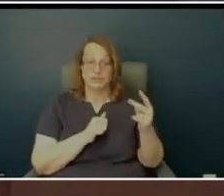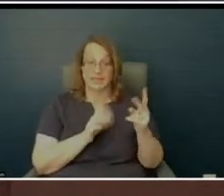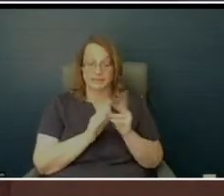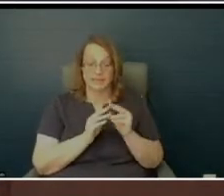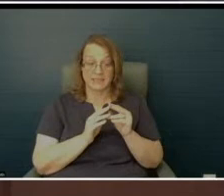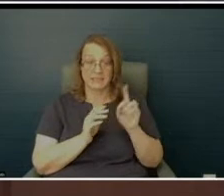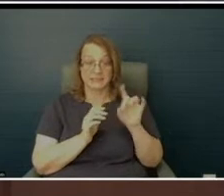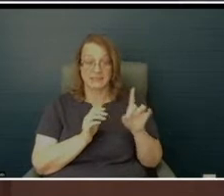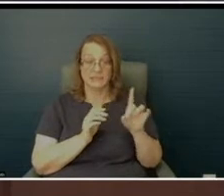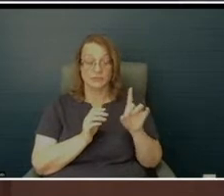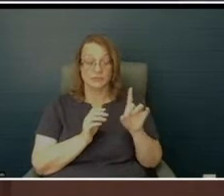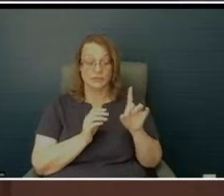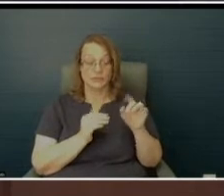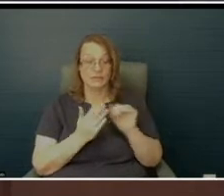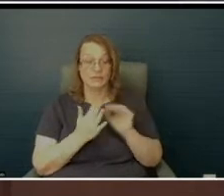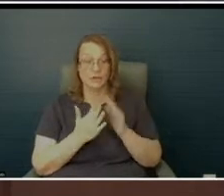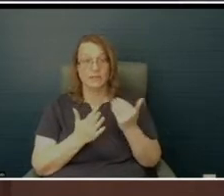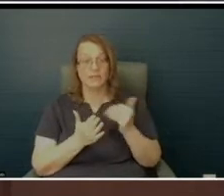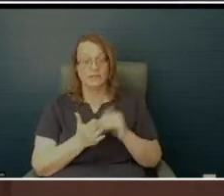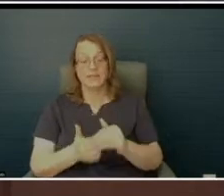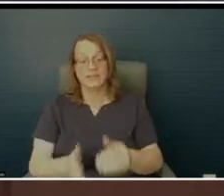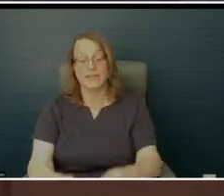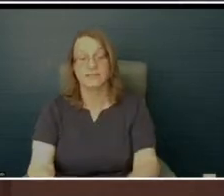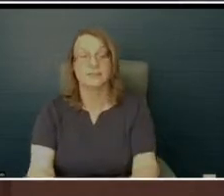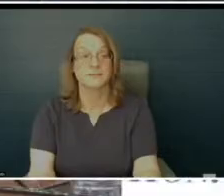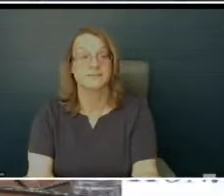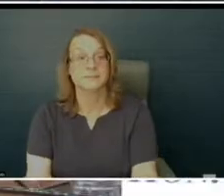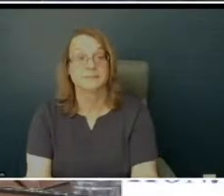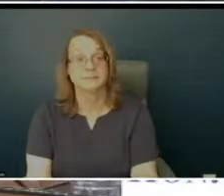his contact with the president? And if so, can you describe that?